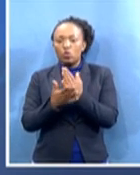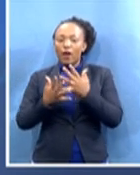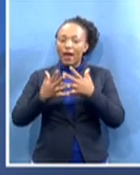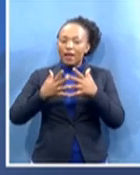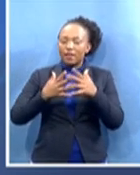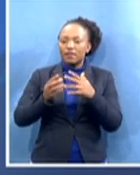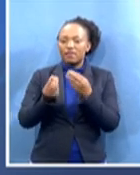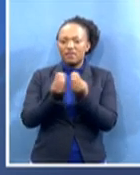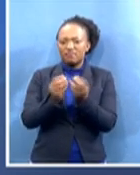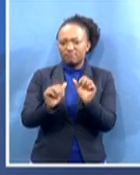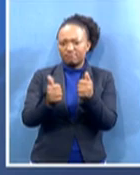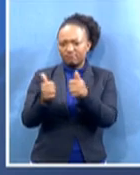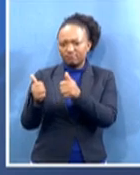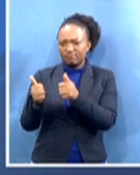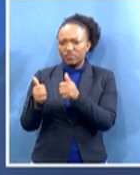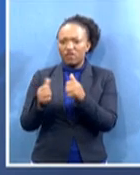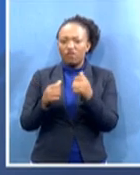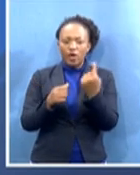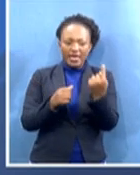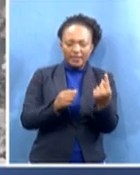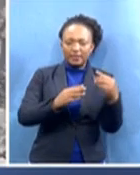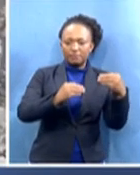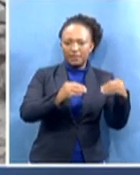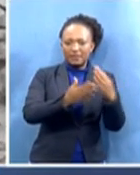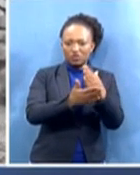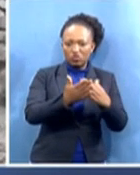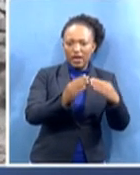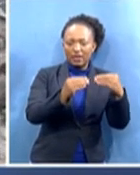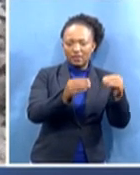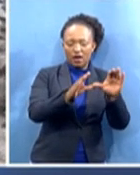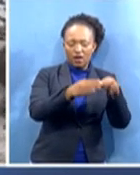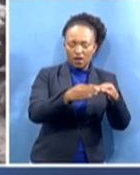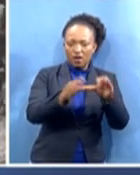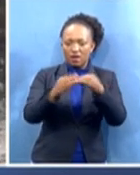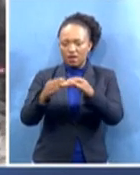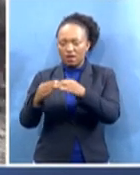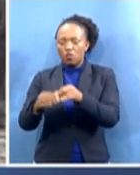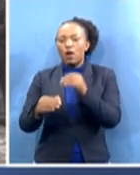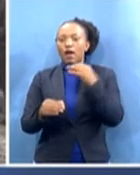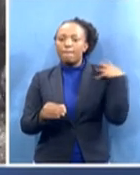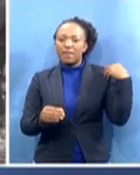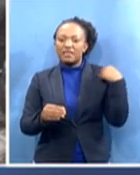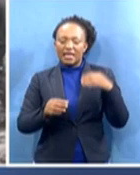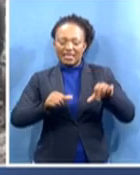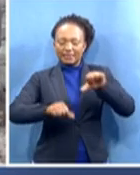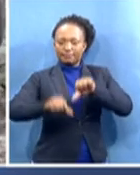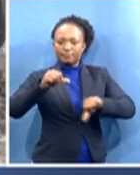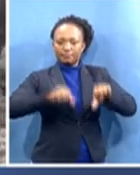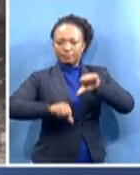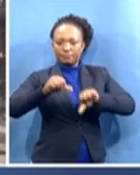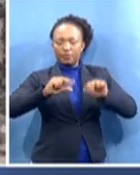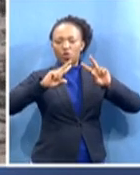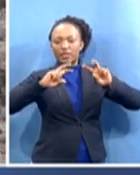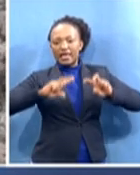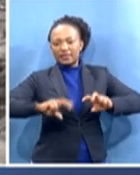The Minister of Scientific Research is in the ground. He's gonna have some meeting with those specialists and